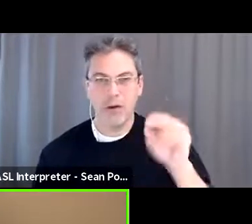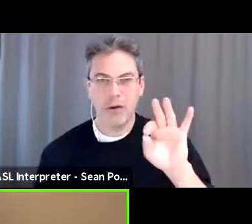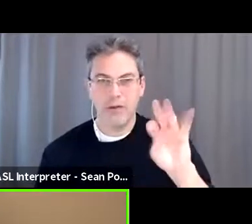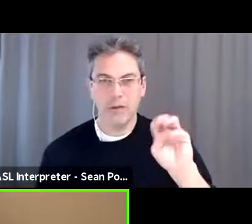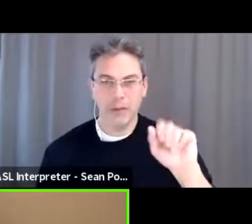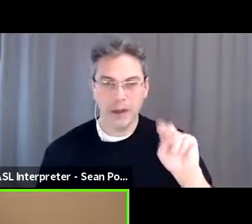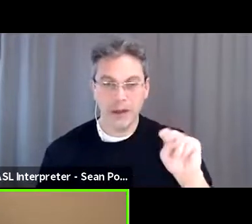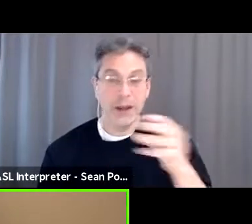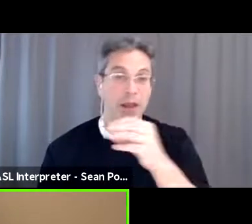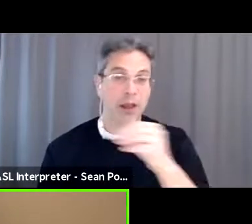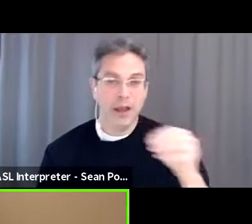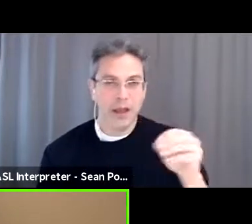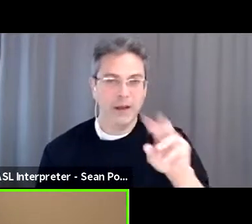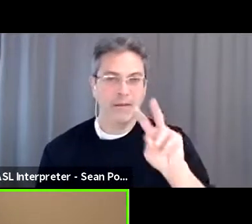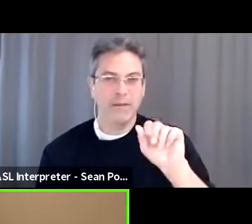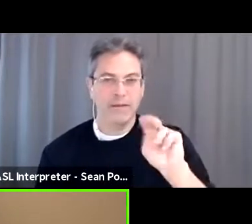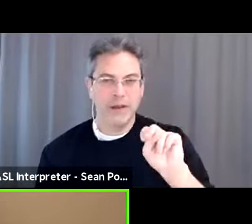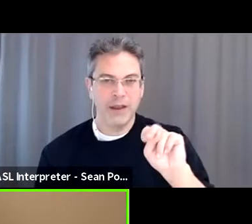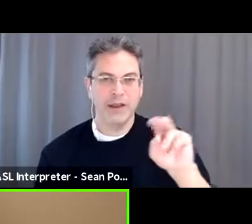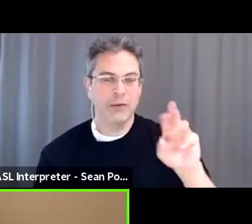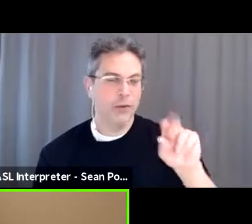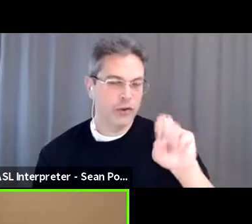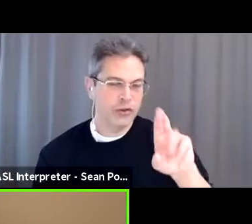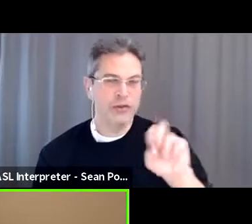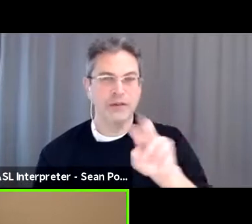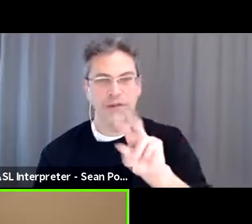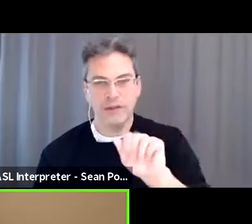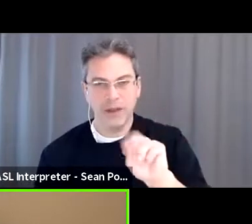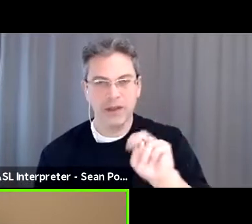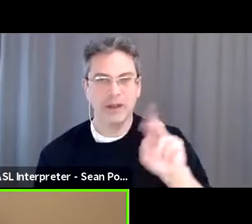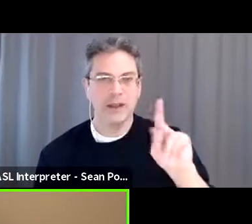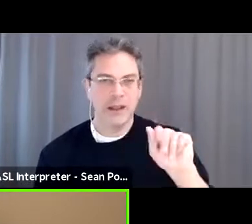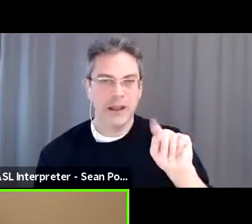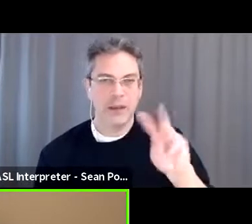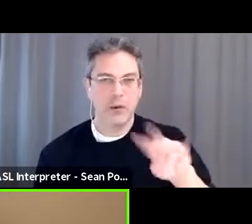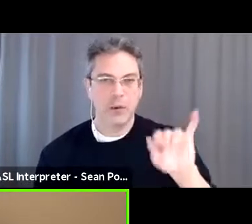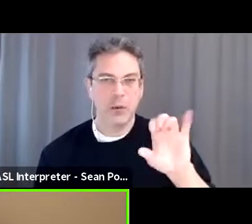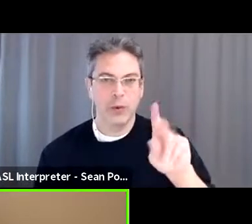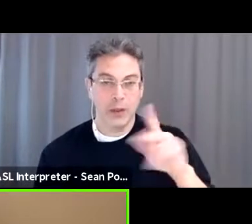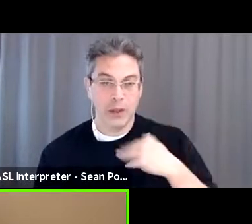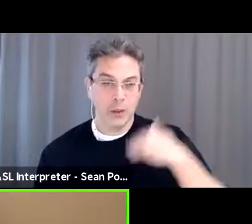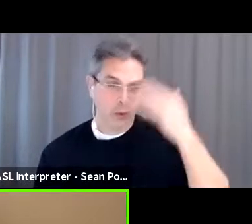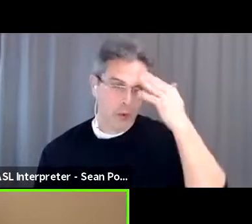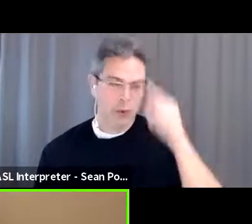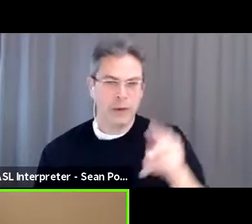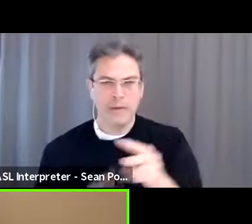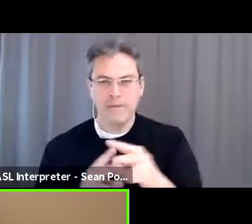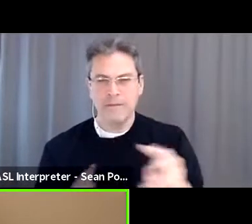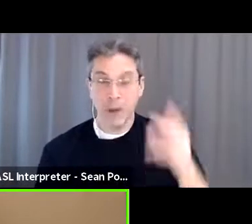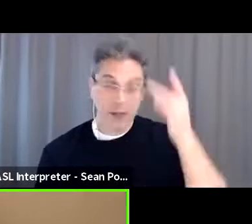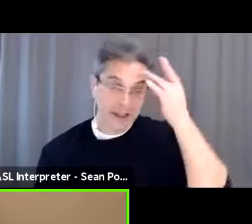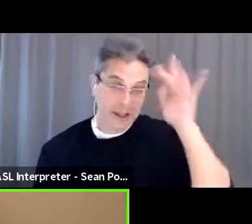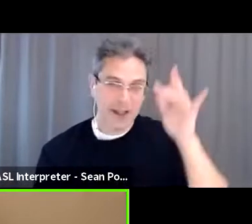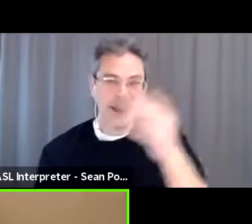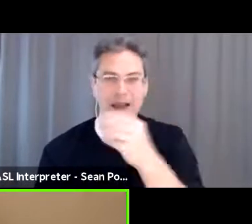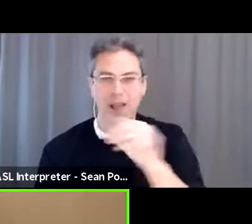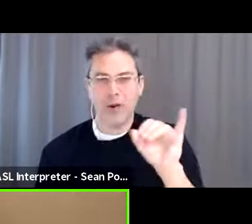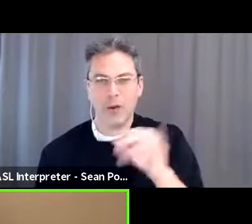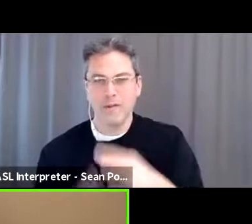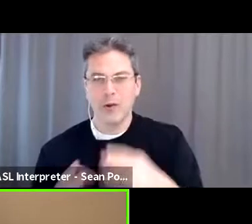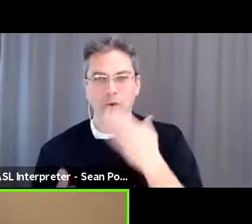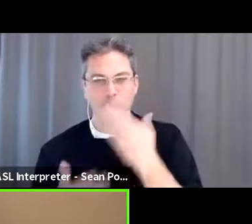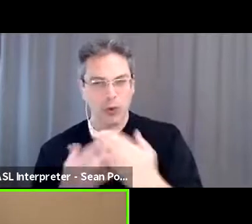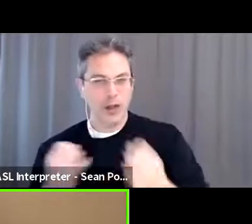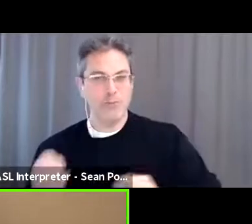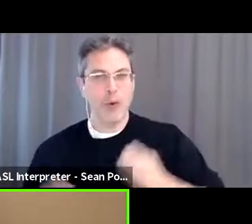Professor Hoffman very well. He's a great combination of emotional intelligence and more conventional intelligence. And really